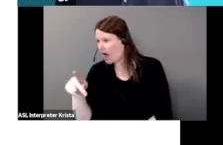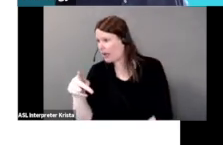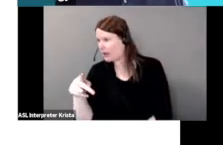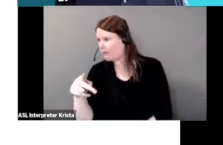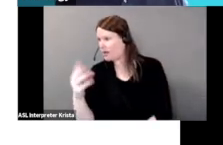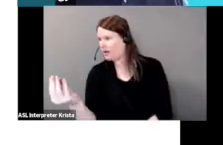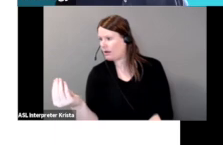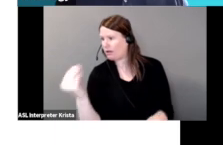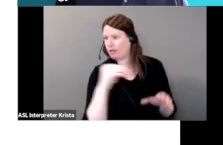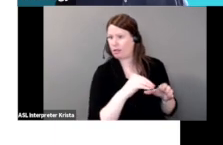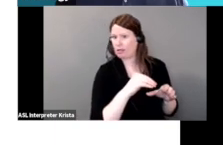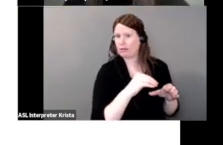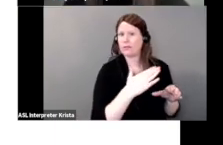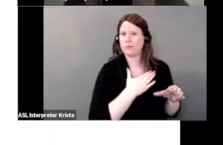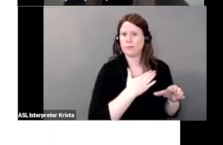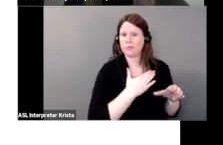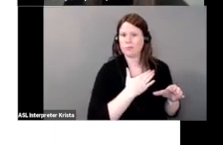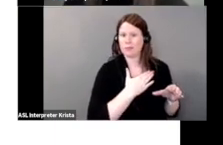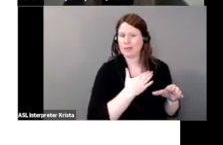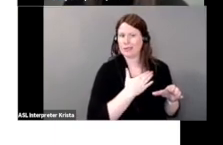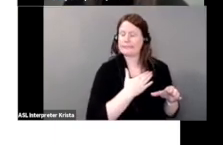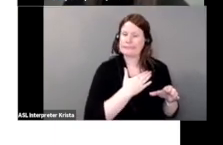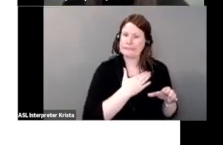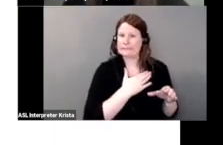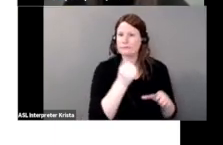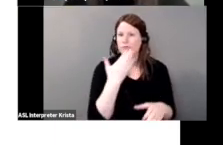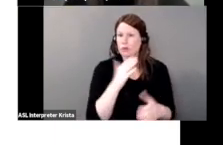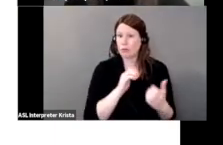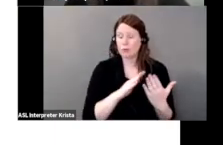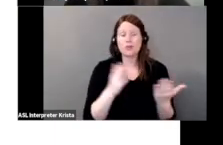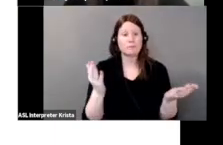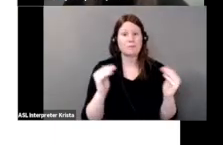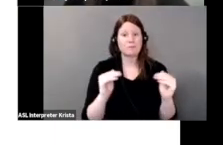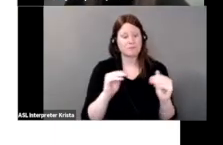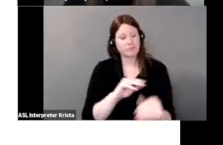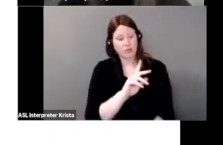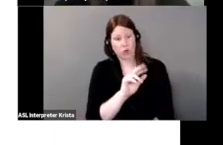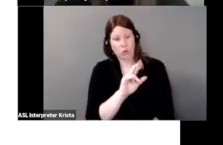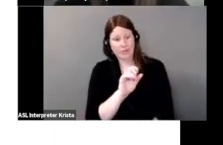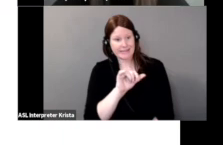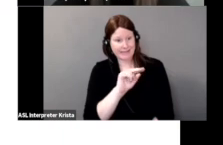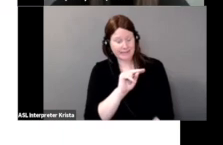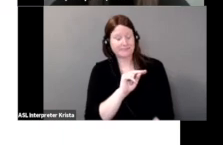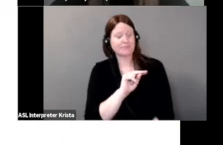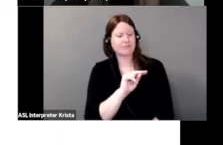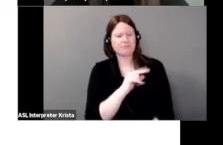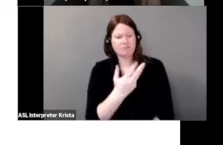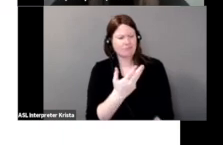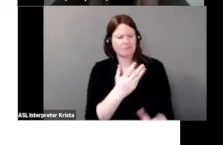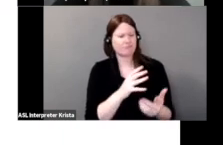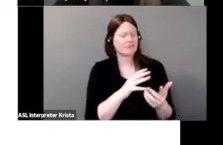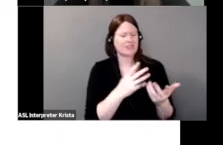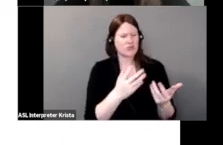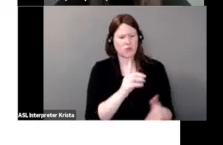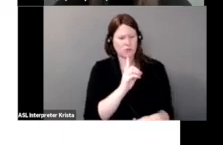not be great. Great, thanks. Question from Christian. How do you find companies that are infringing on a